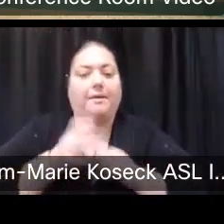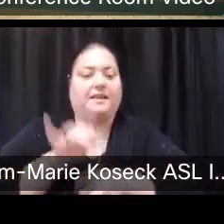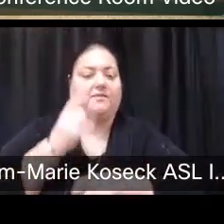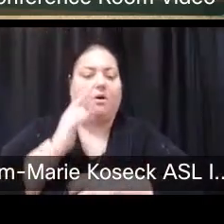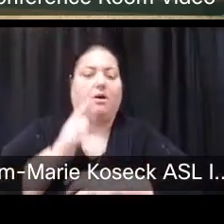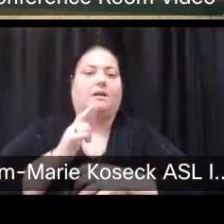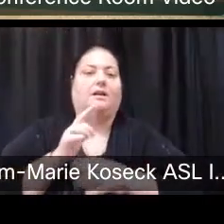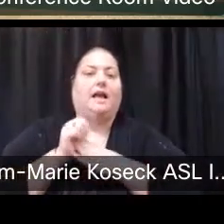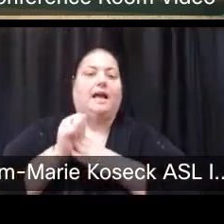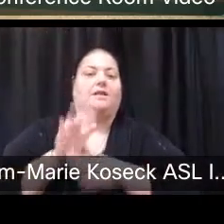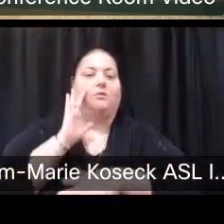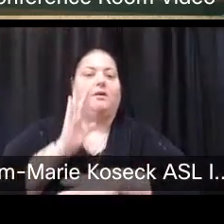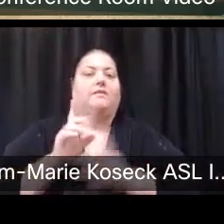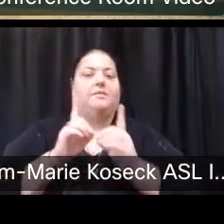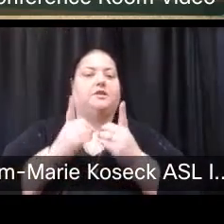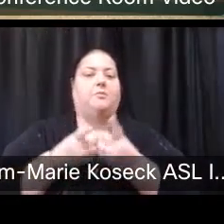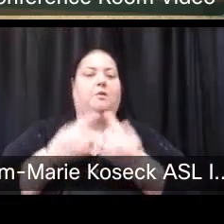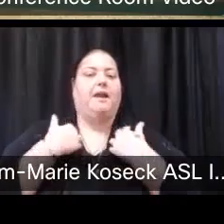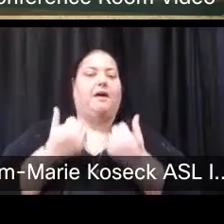will be coming out from the Department of Health.